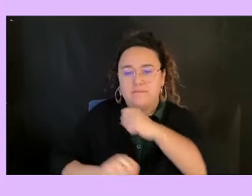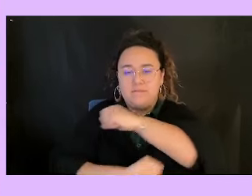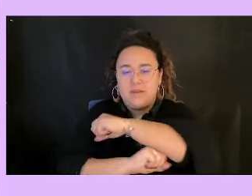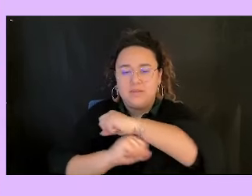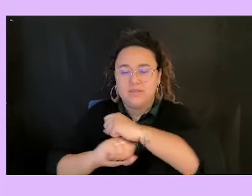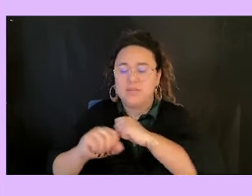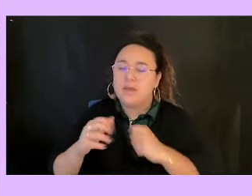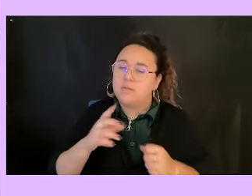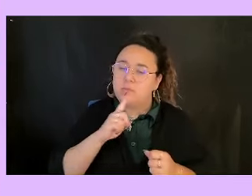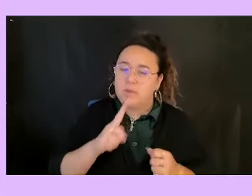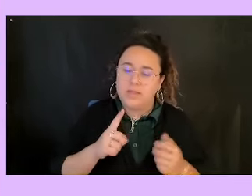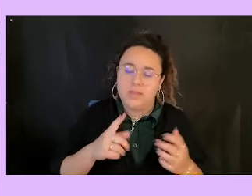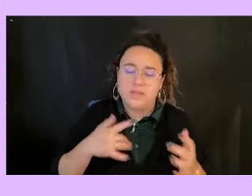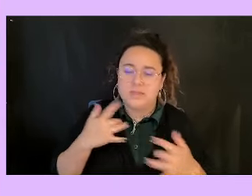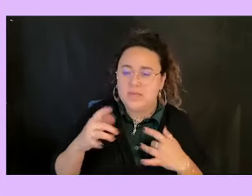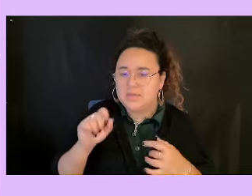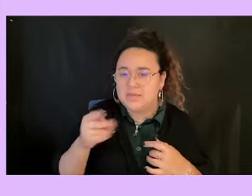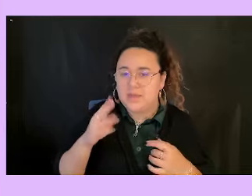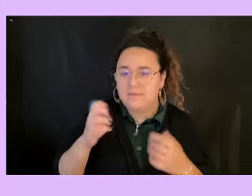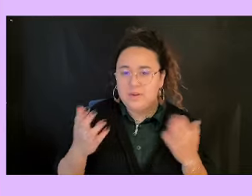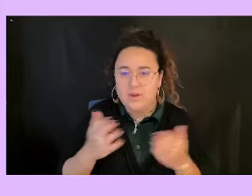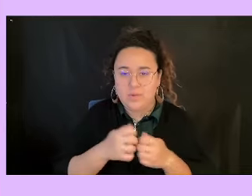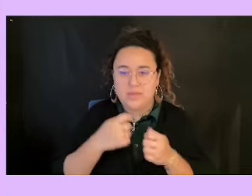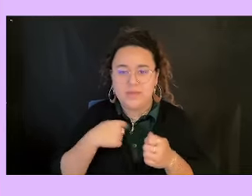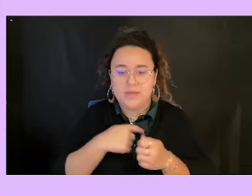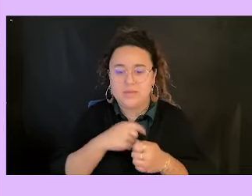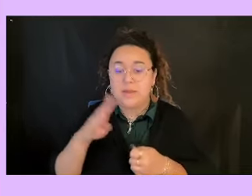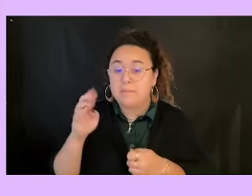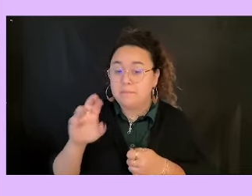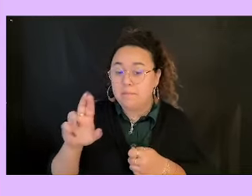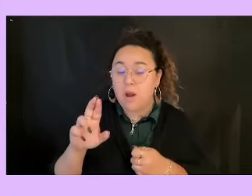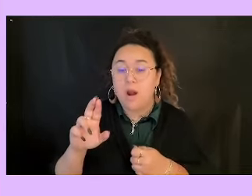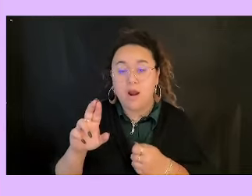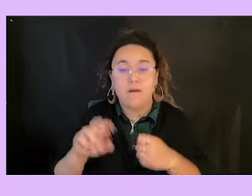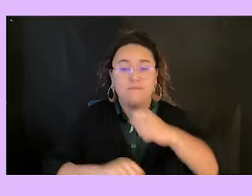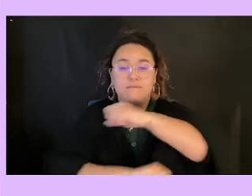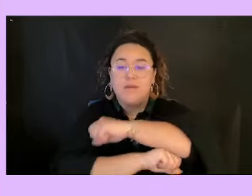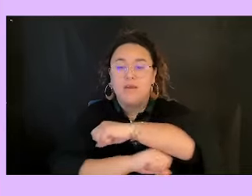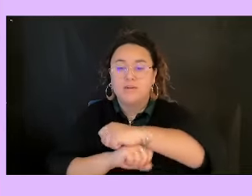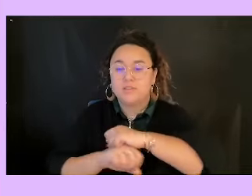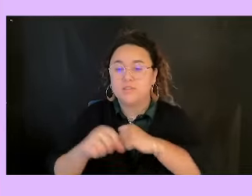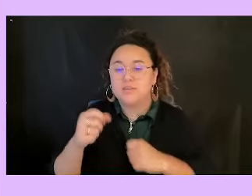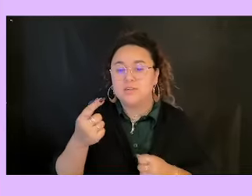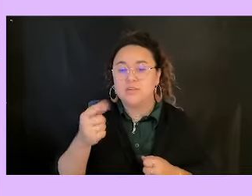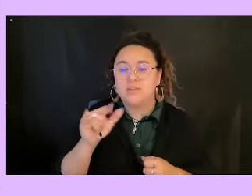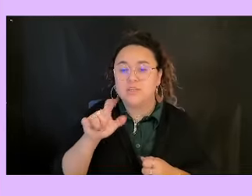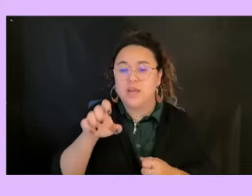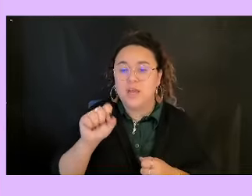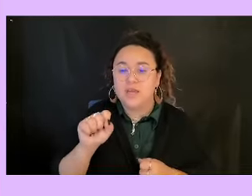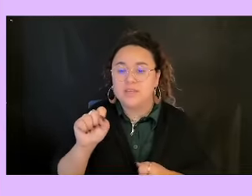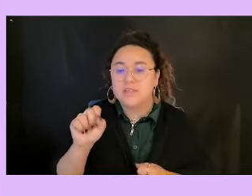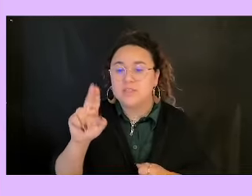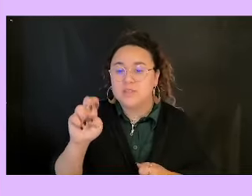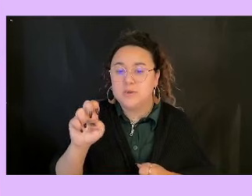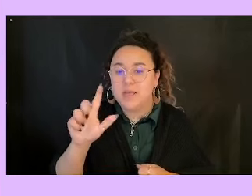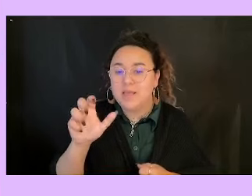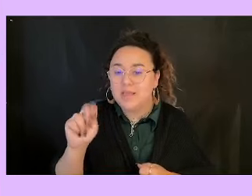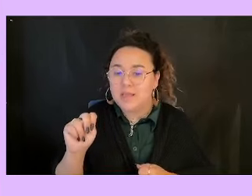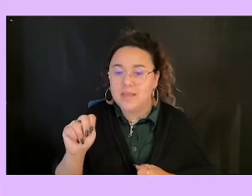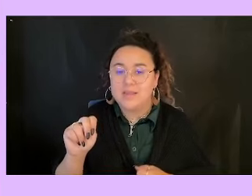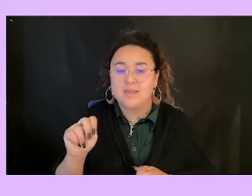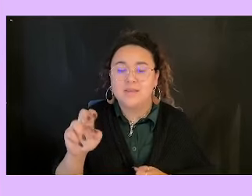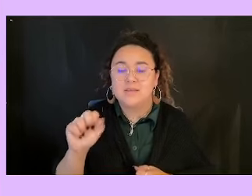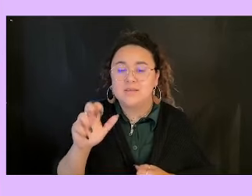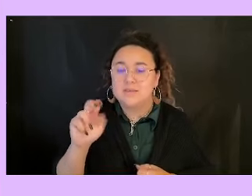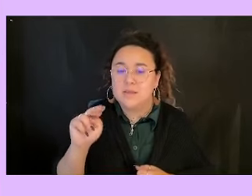us. And also the Barr Foundation. I want to lift up Giles, Sue Ellen, Sansan may be